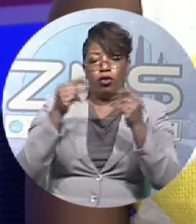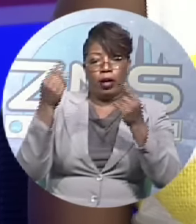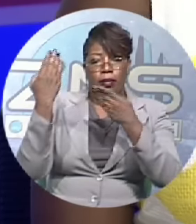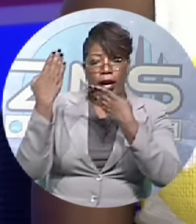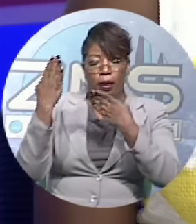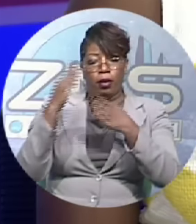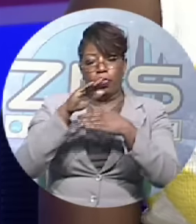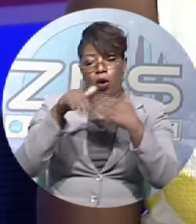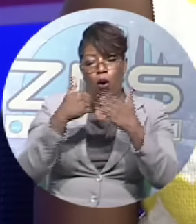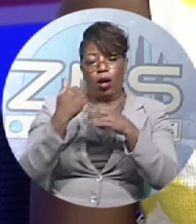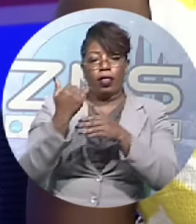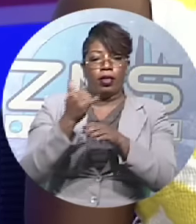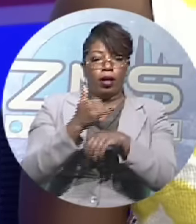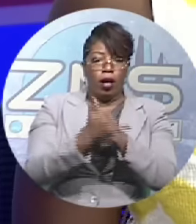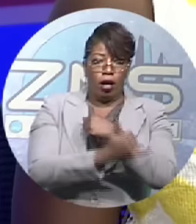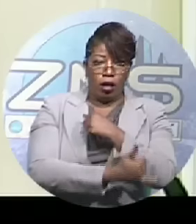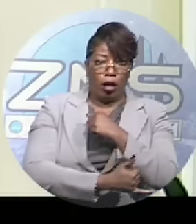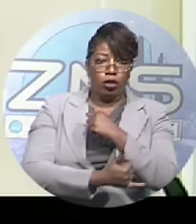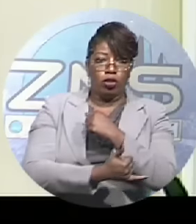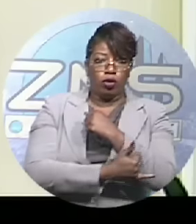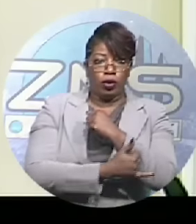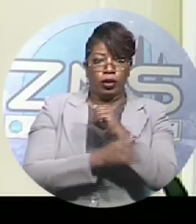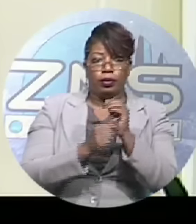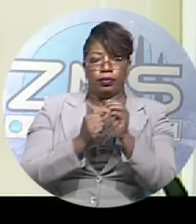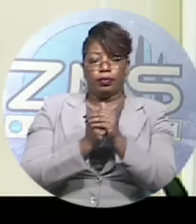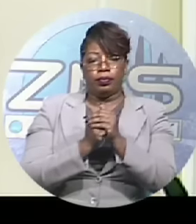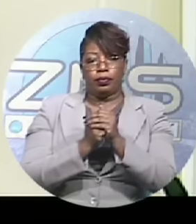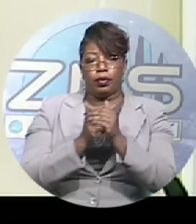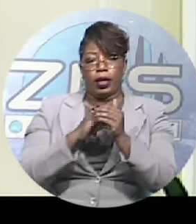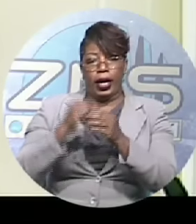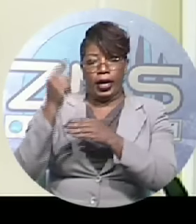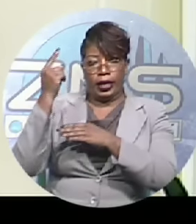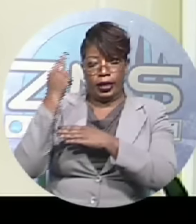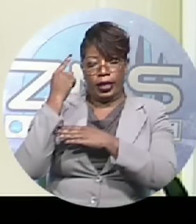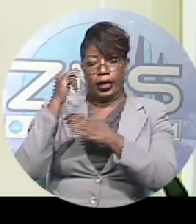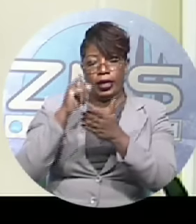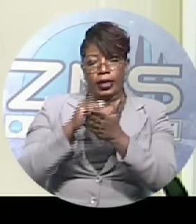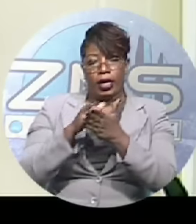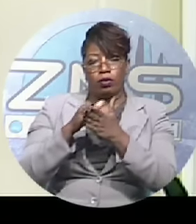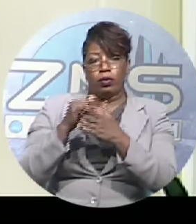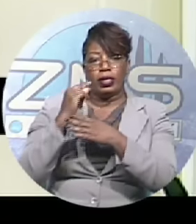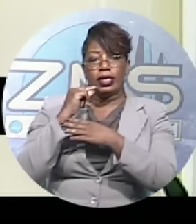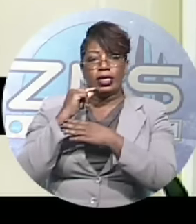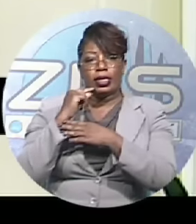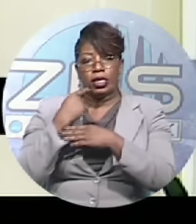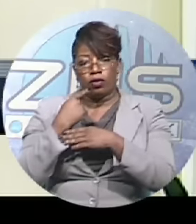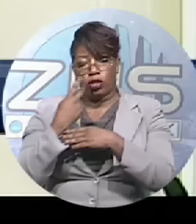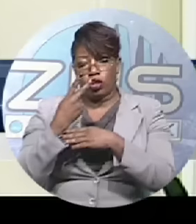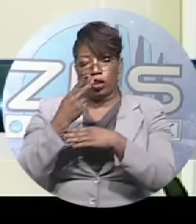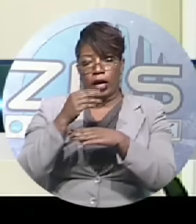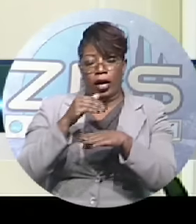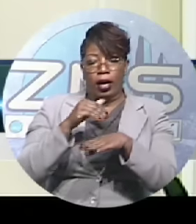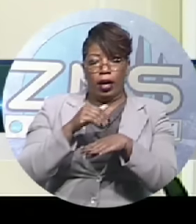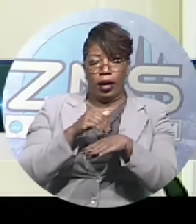but the entire country. They think it's high time that we take a serious look, Mr. Speaker, at